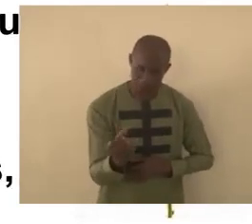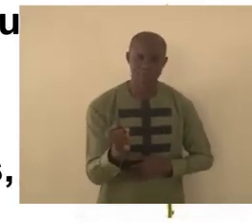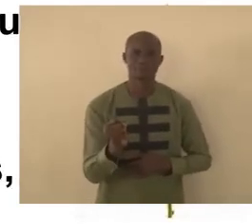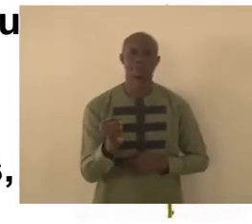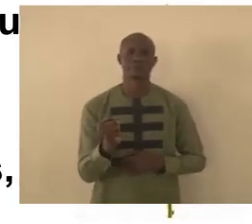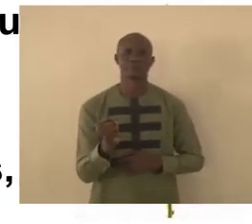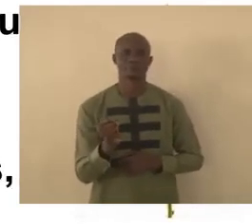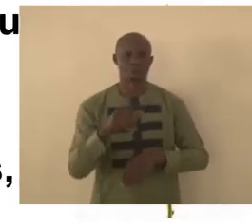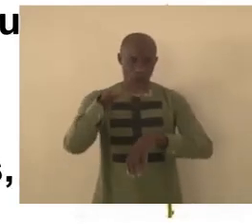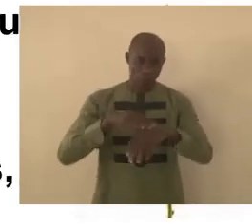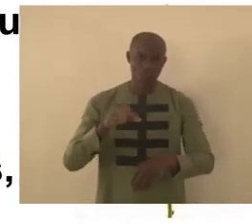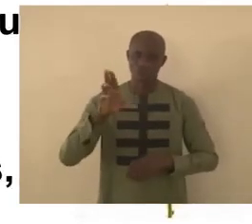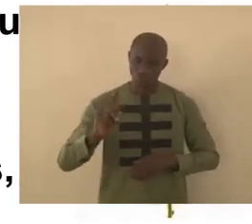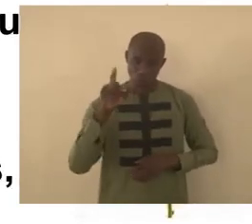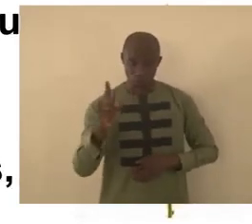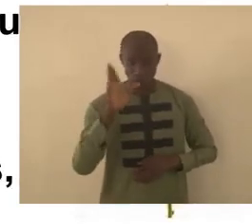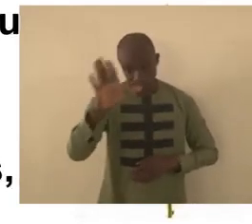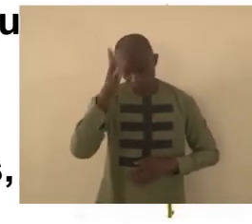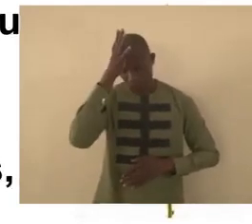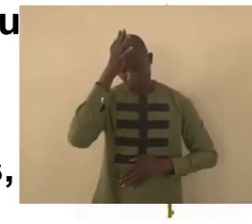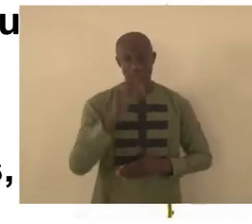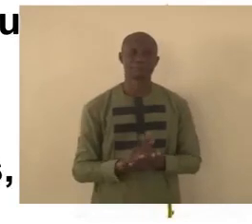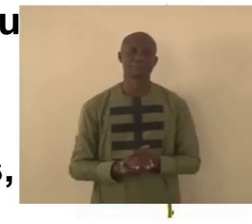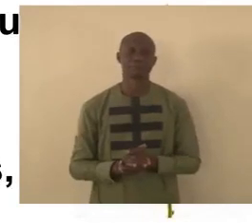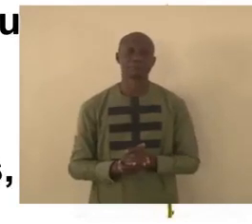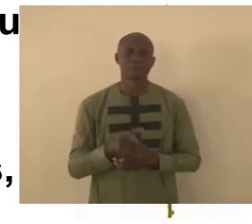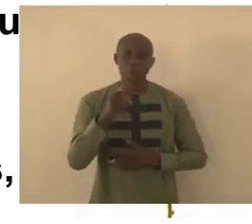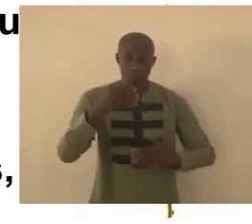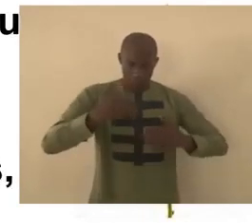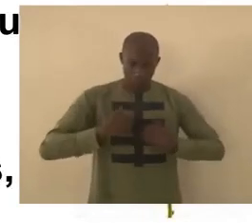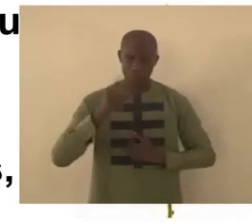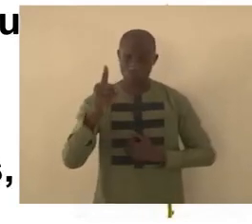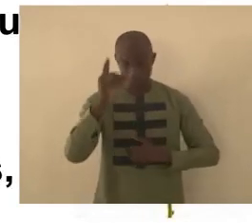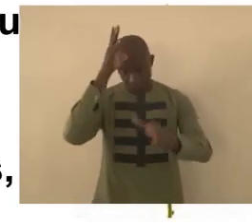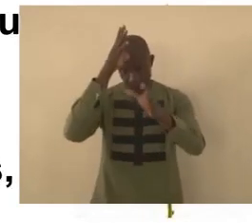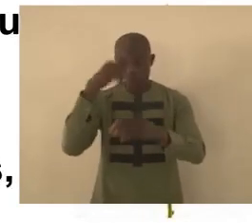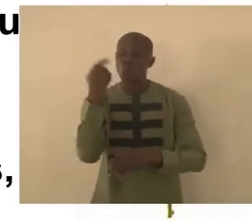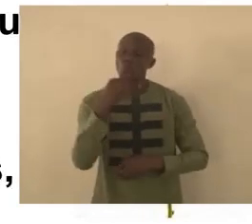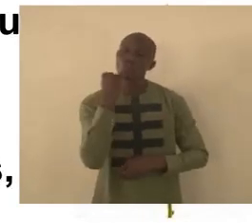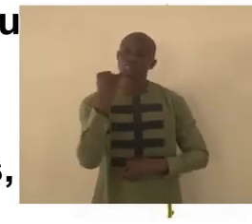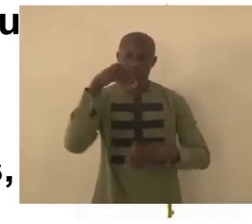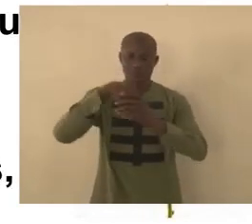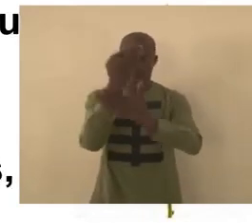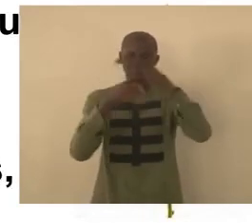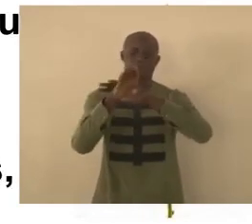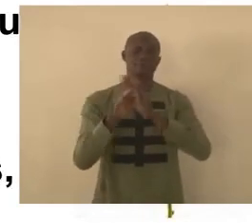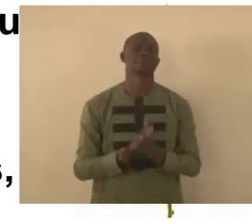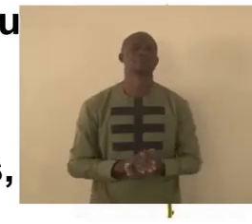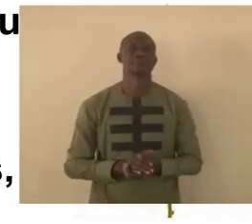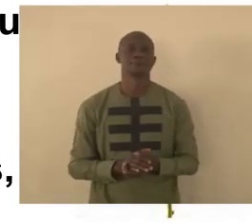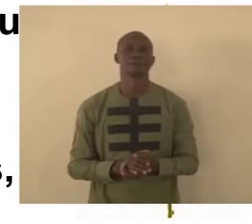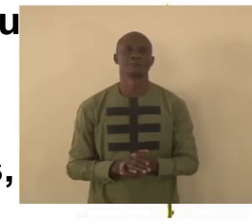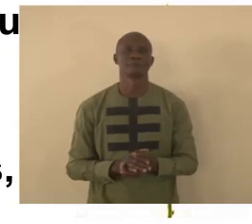Jesus says, "Call no one your father. You have one father who is in